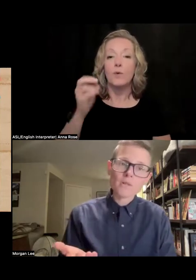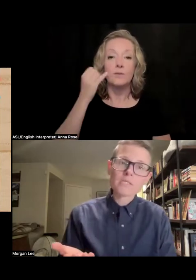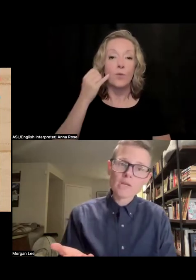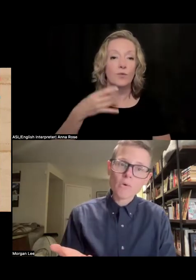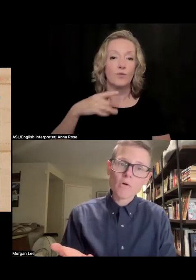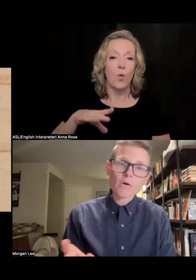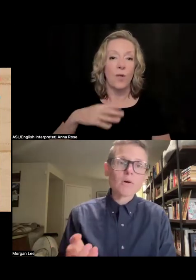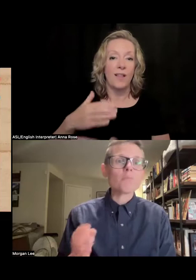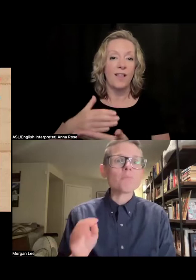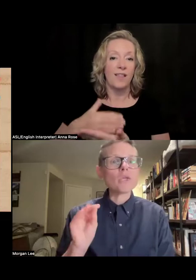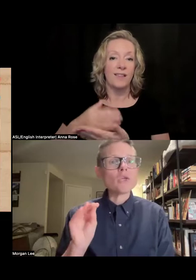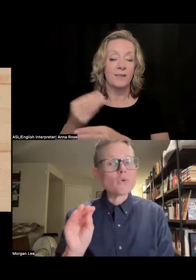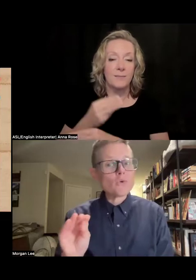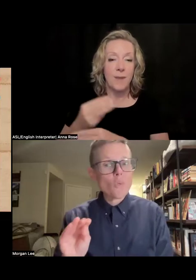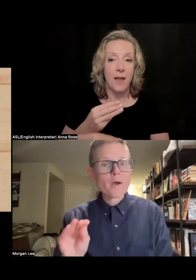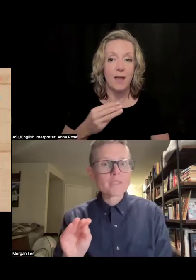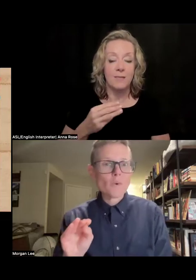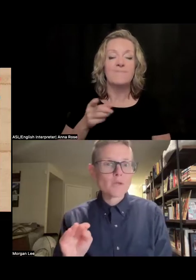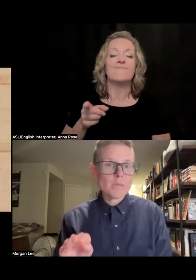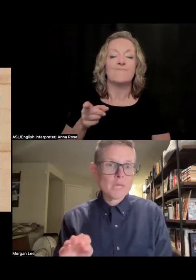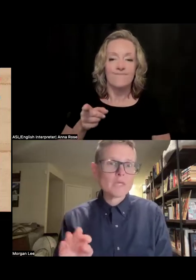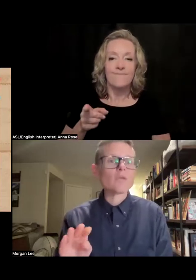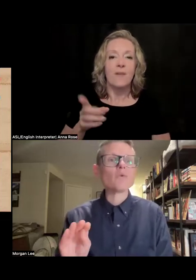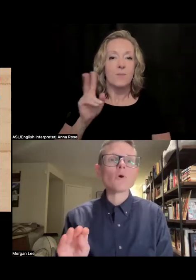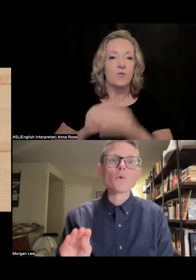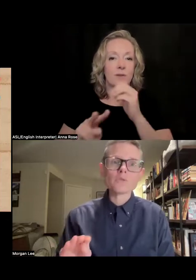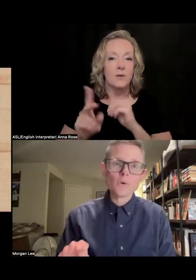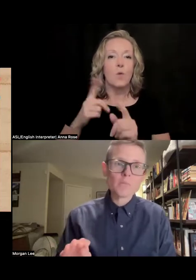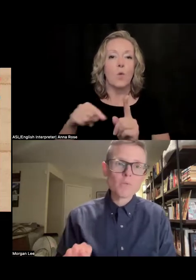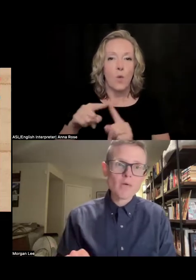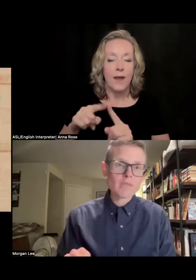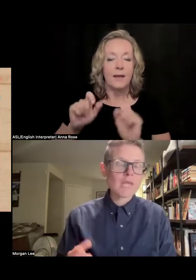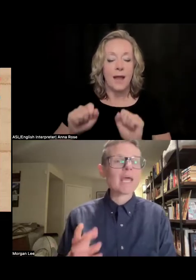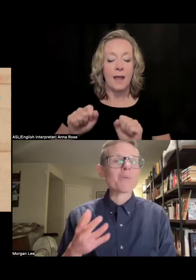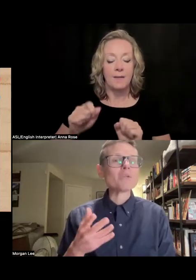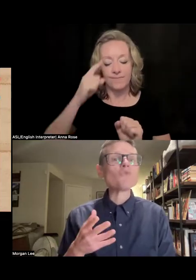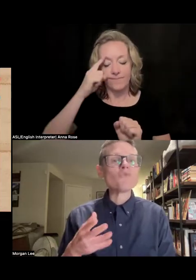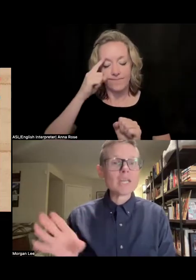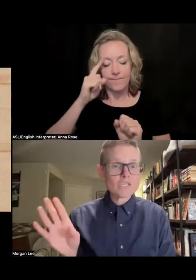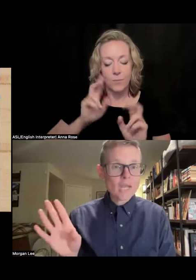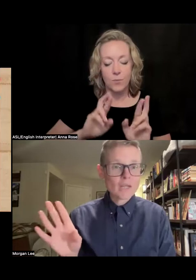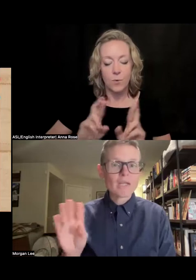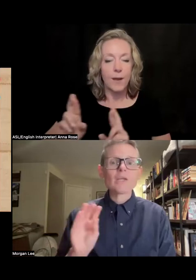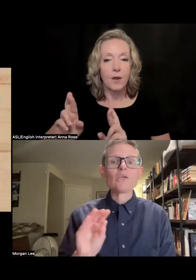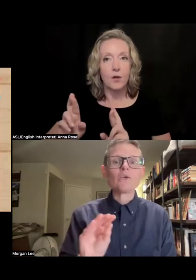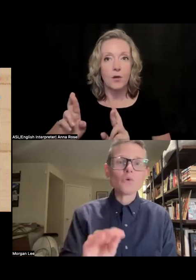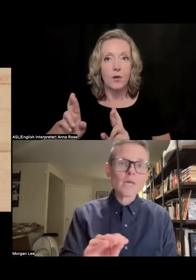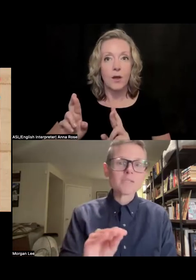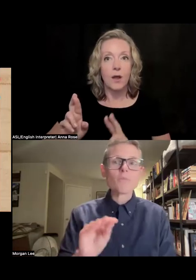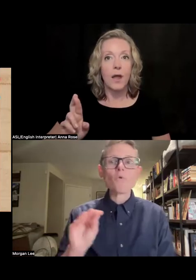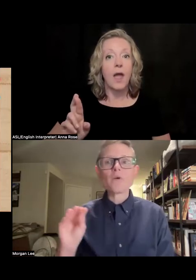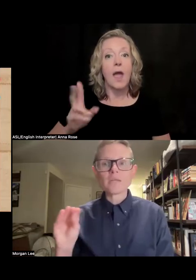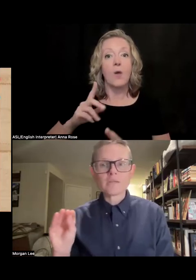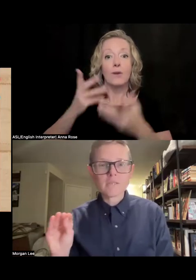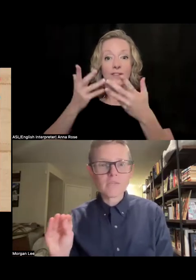going to be on the schedule, but you know where it's going to be, you know who it's going to be with, and when you finish it, you get